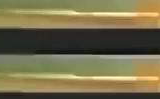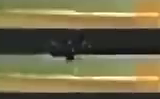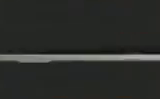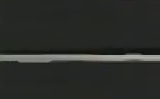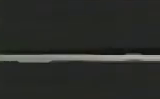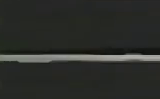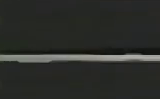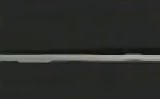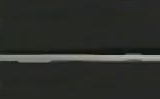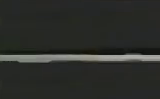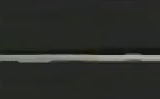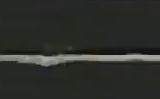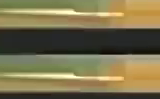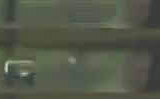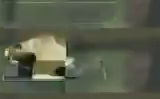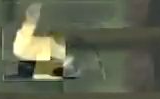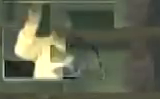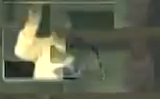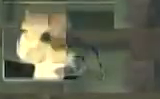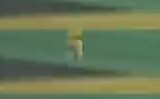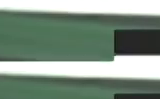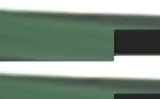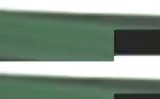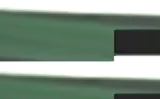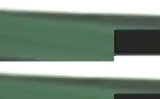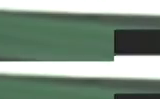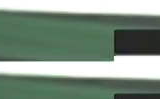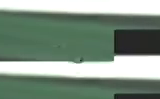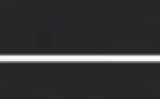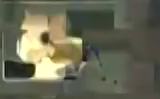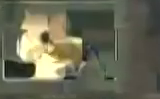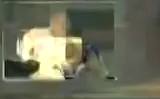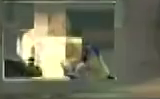automobile industry.